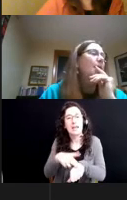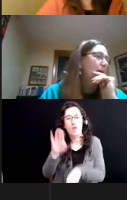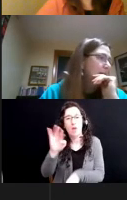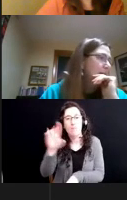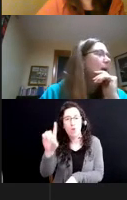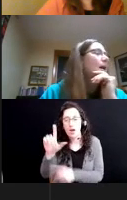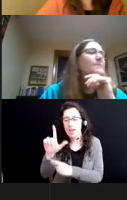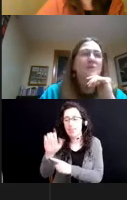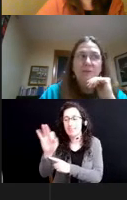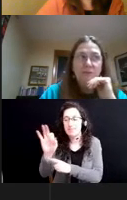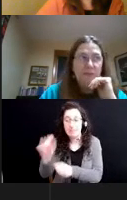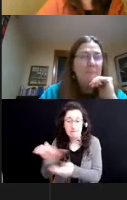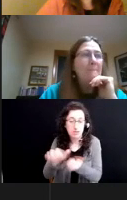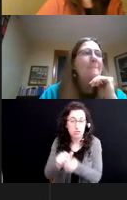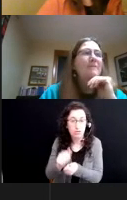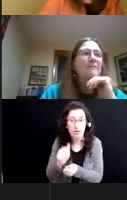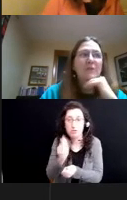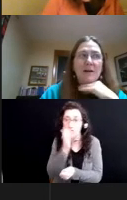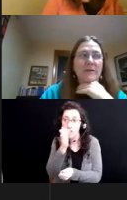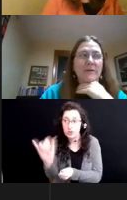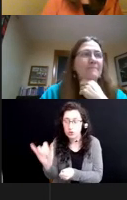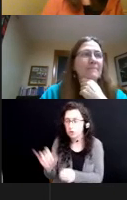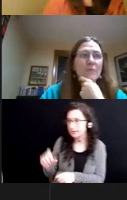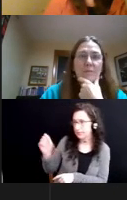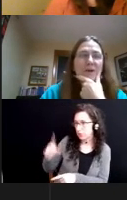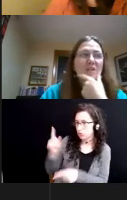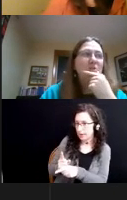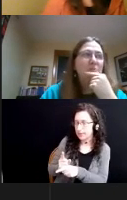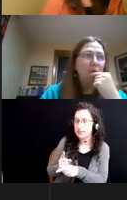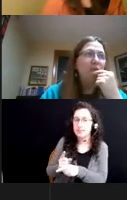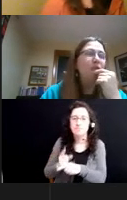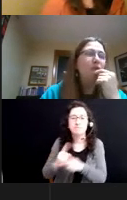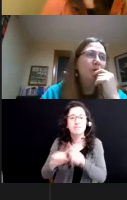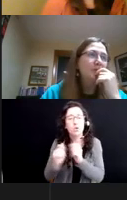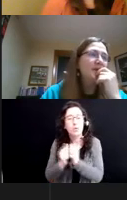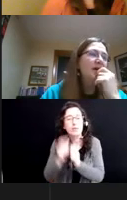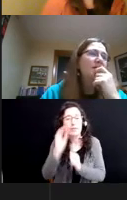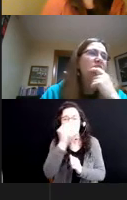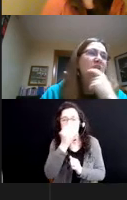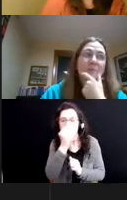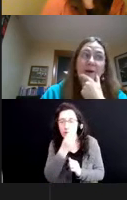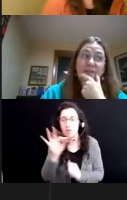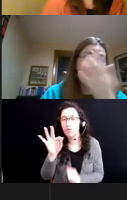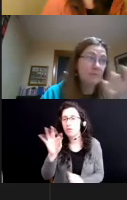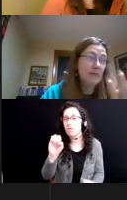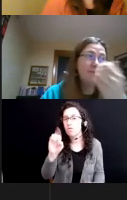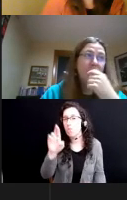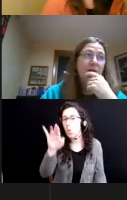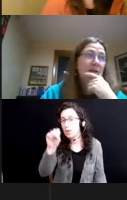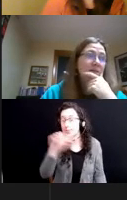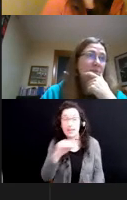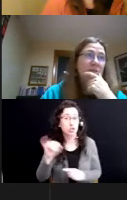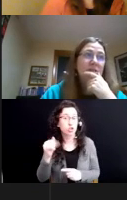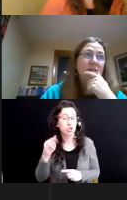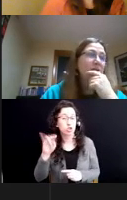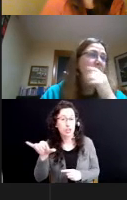that might be absolutely easier. The flowering, we're much, much better with the forbs. And Jenny Meisel at